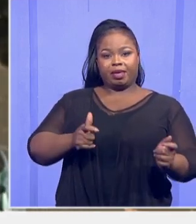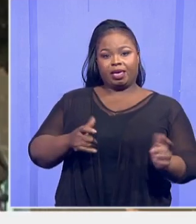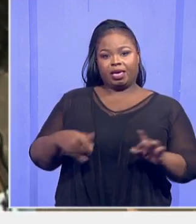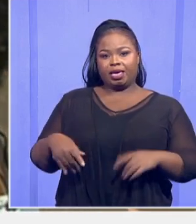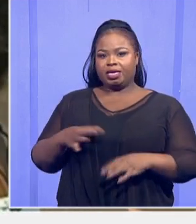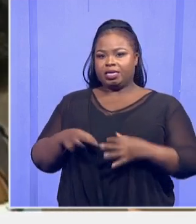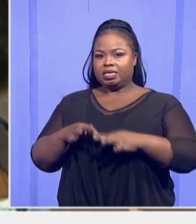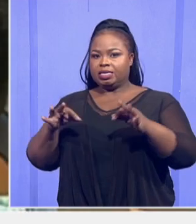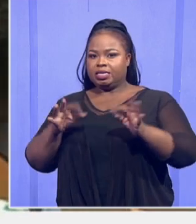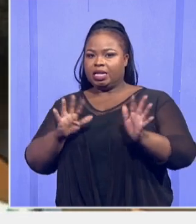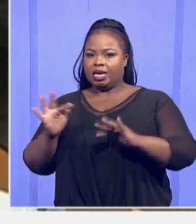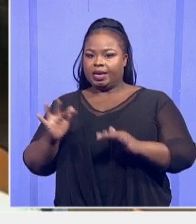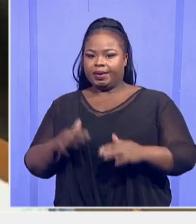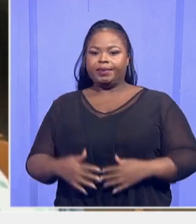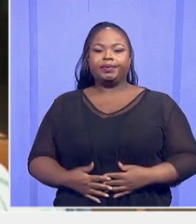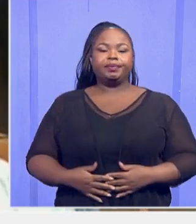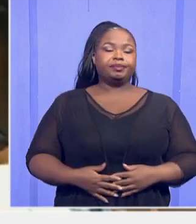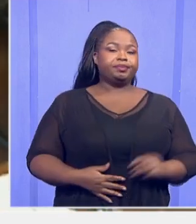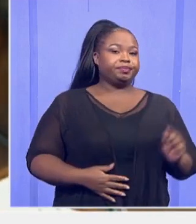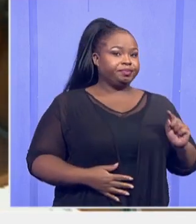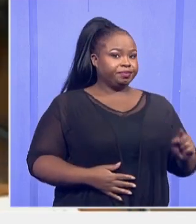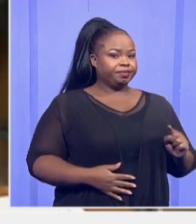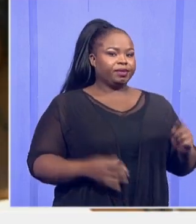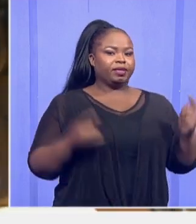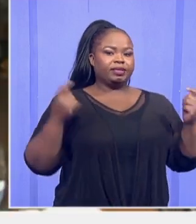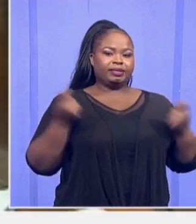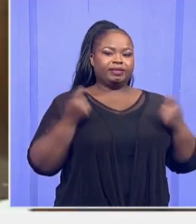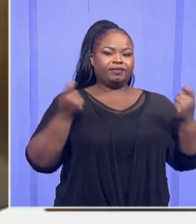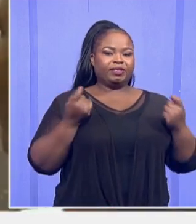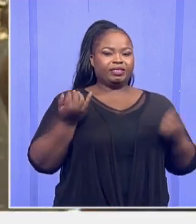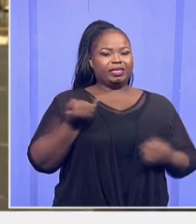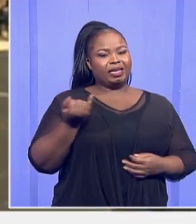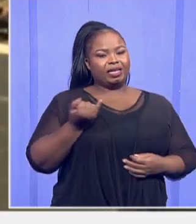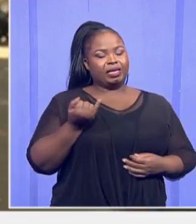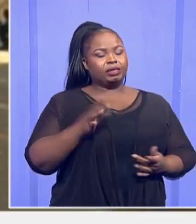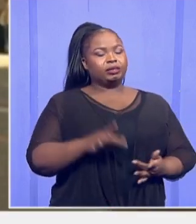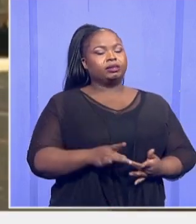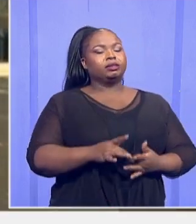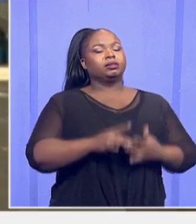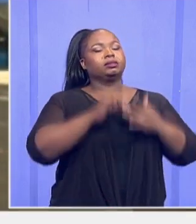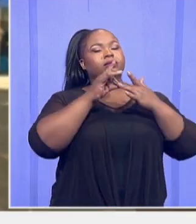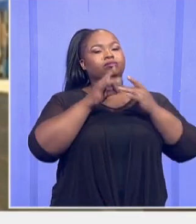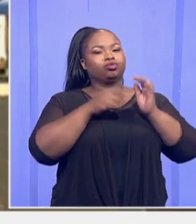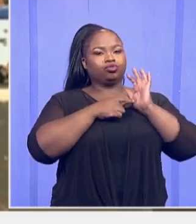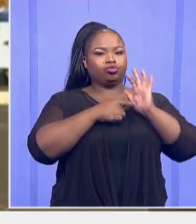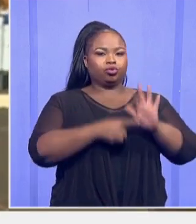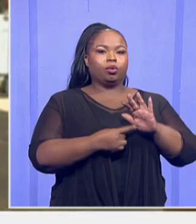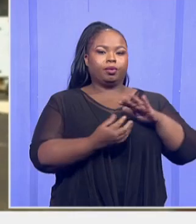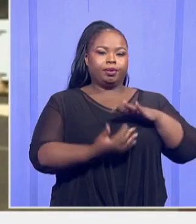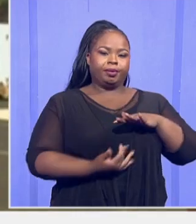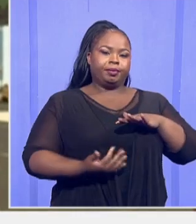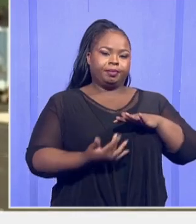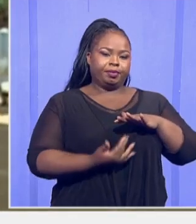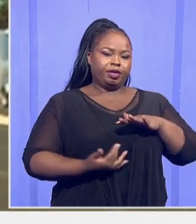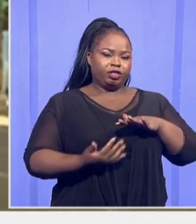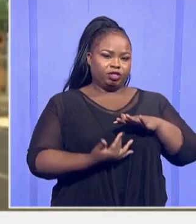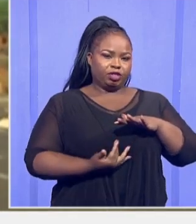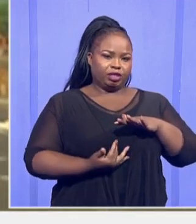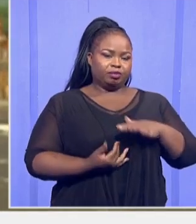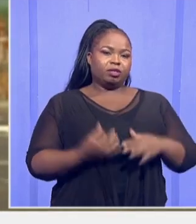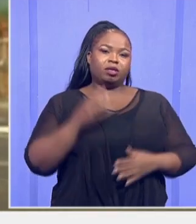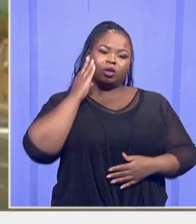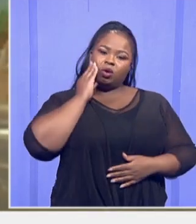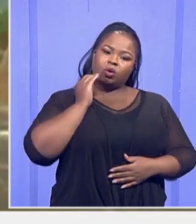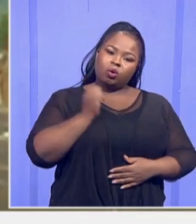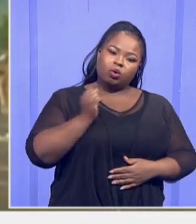here? This event is more of an outstanding display of passion. Our grannies are